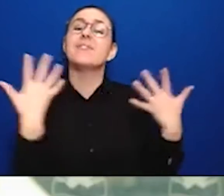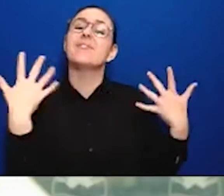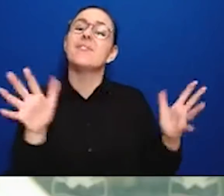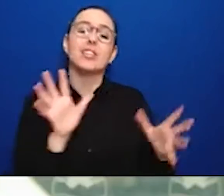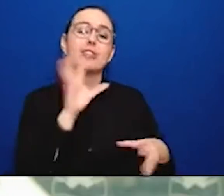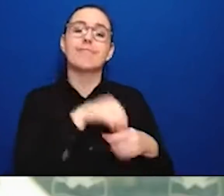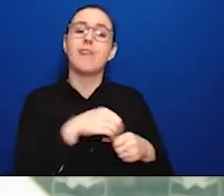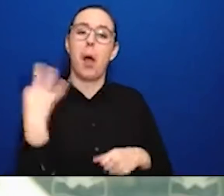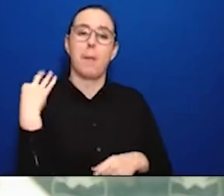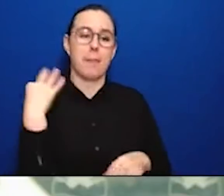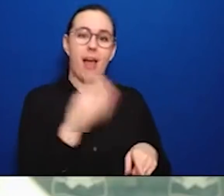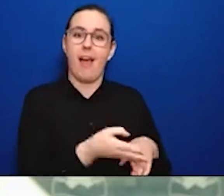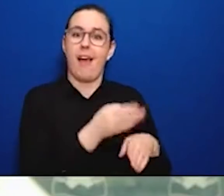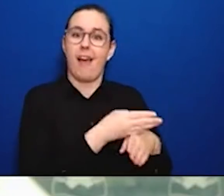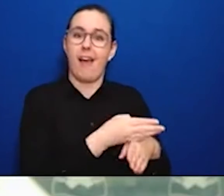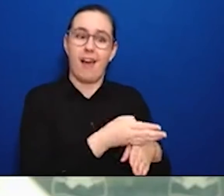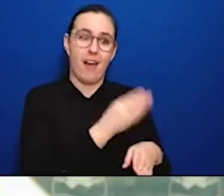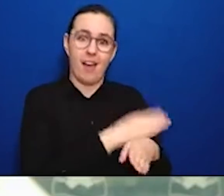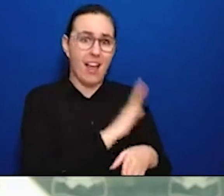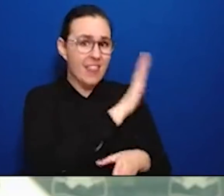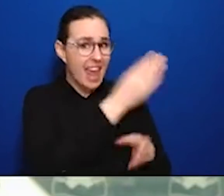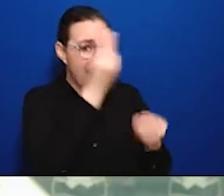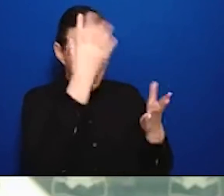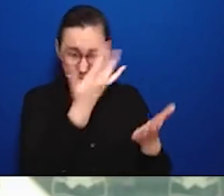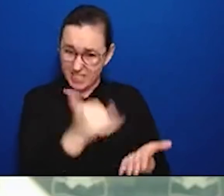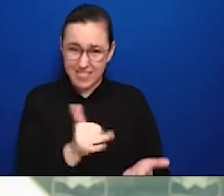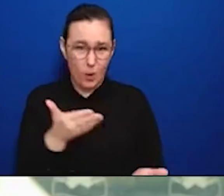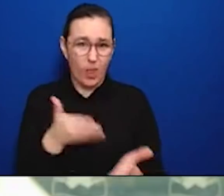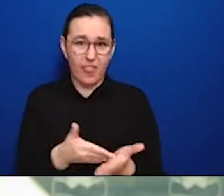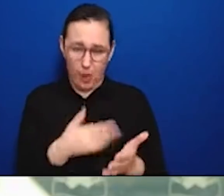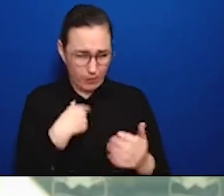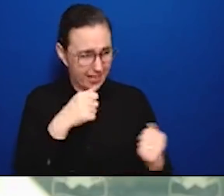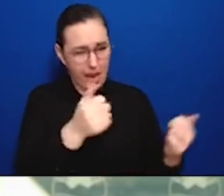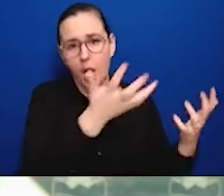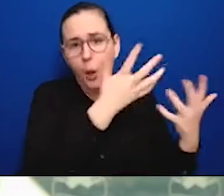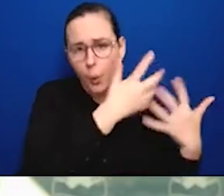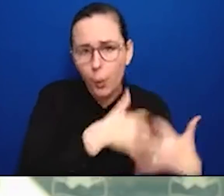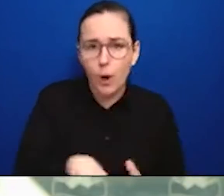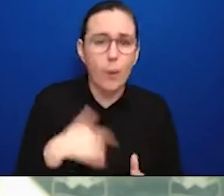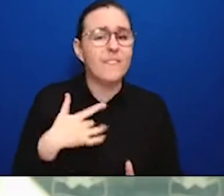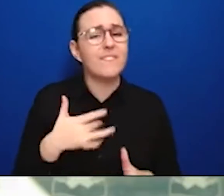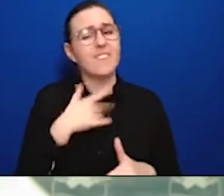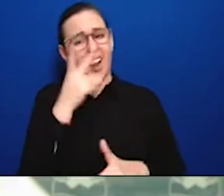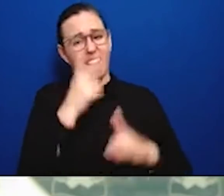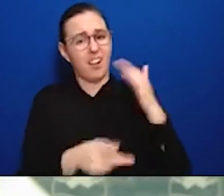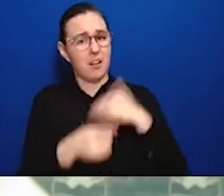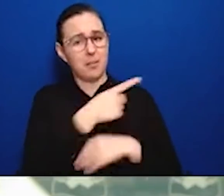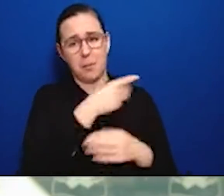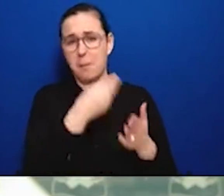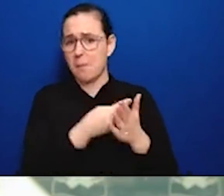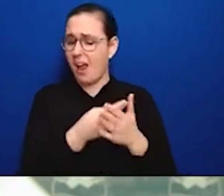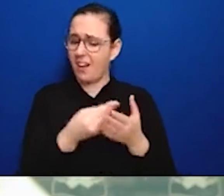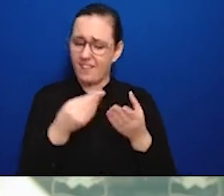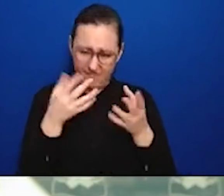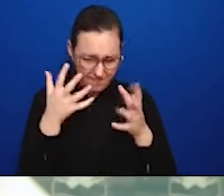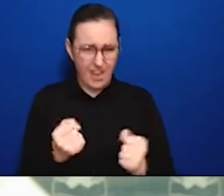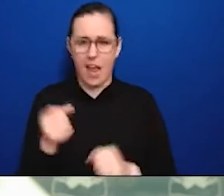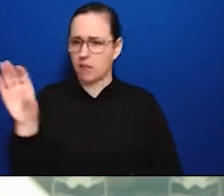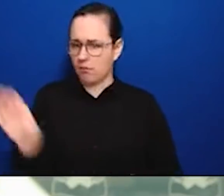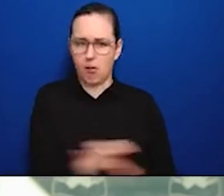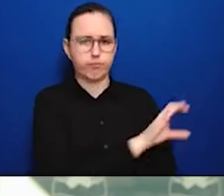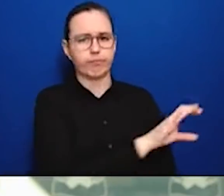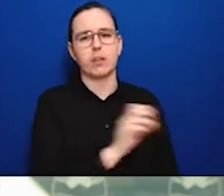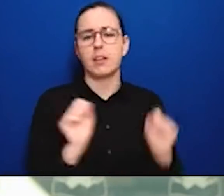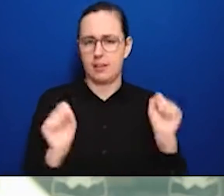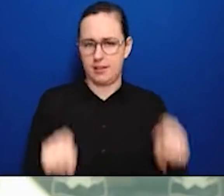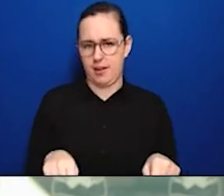information, and we expect that businesses will get their money quite fast because they've already been in the system. Our next question